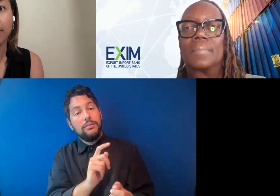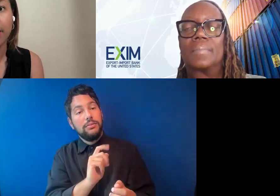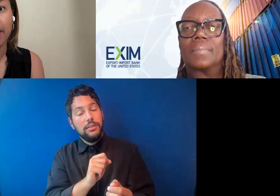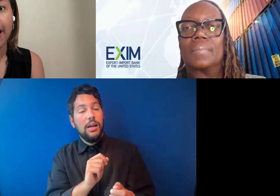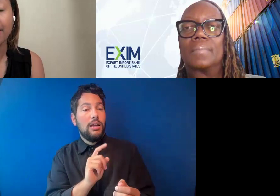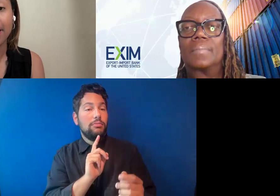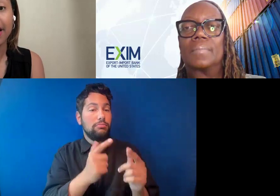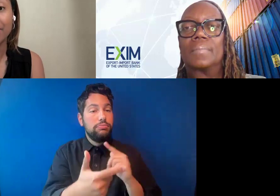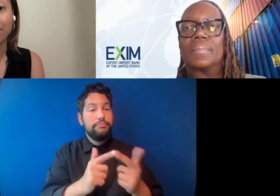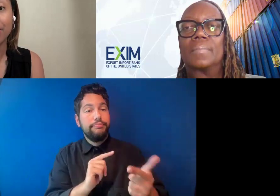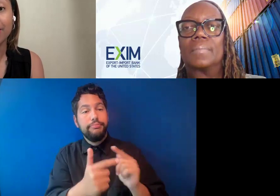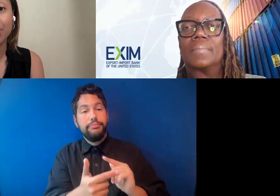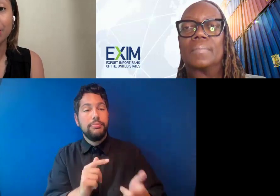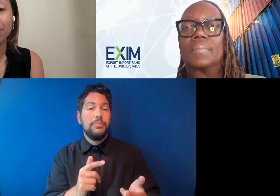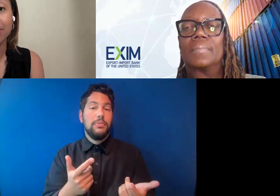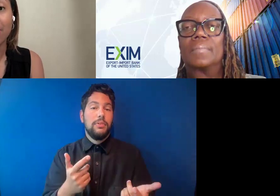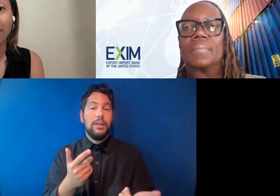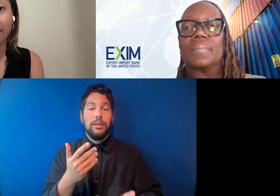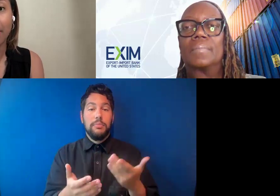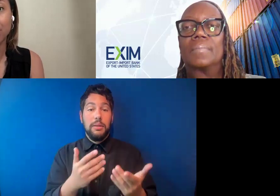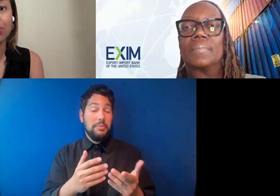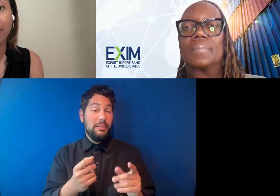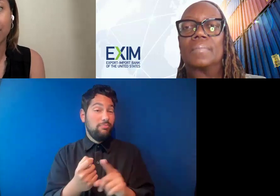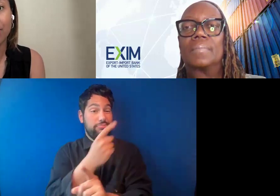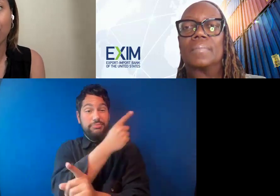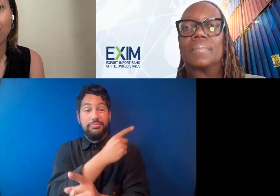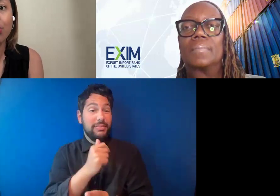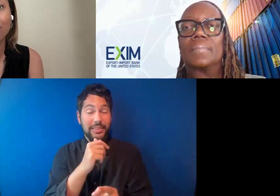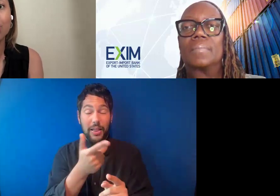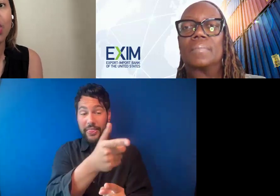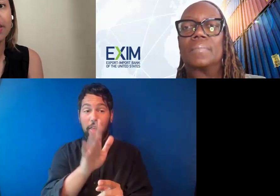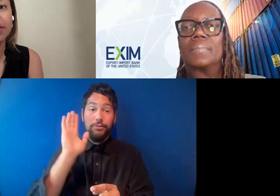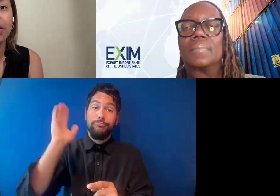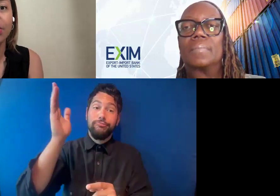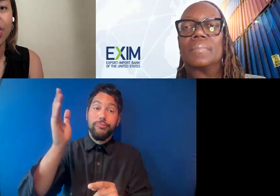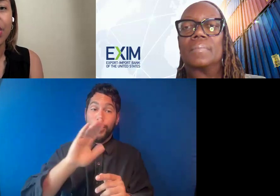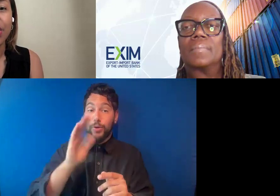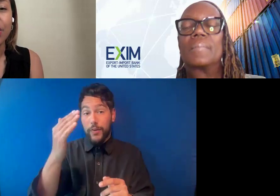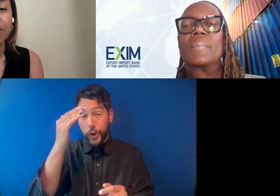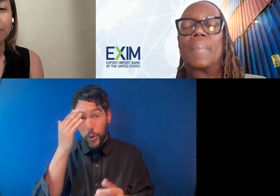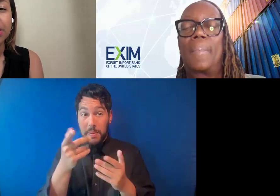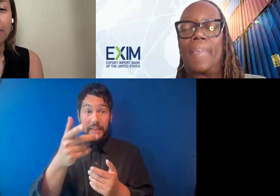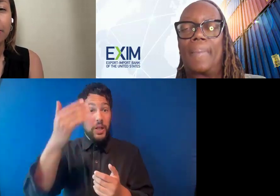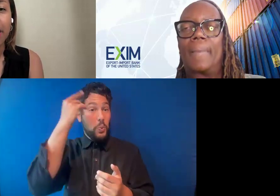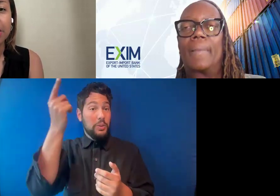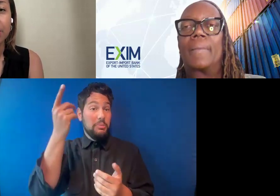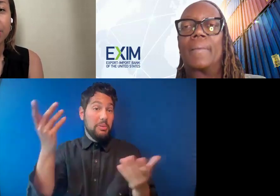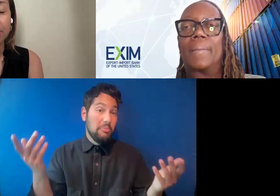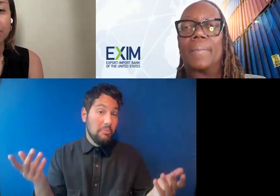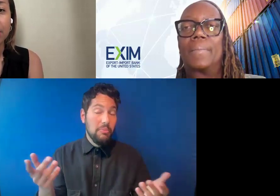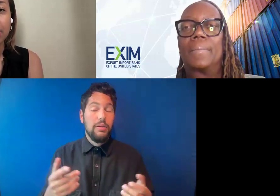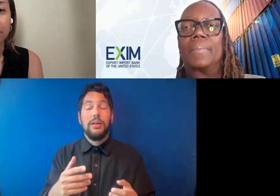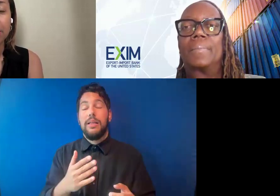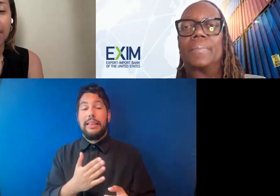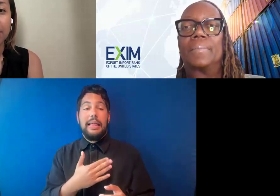questions. And it may not even be related to what the person is talking about, but you never know who knows what. So those have been some of